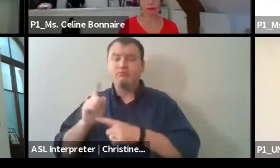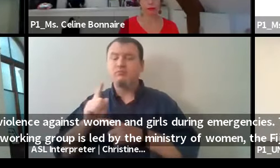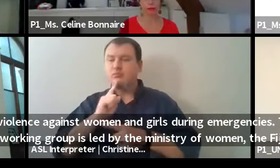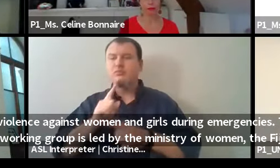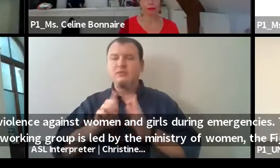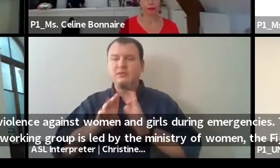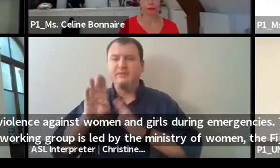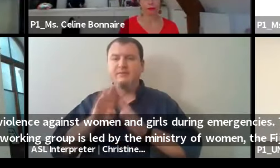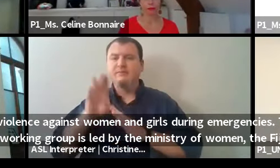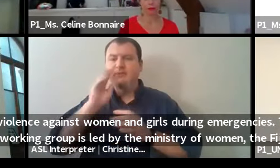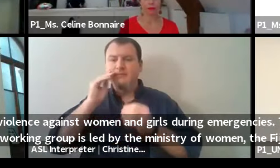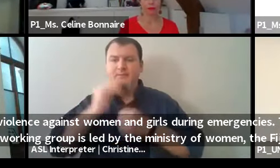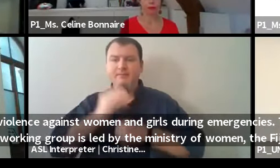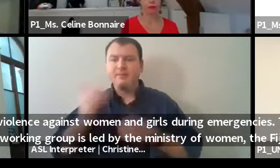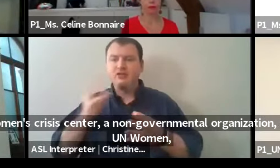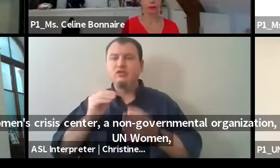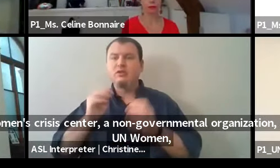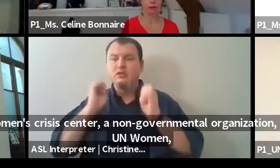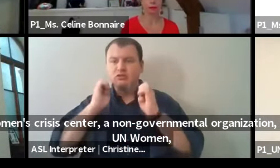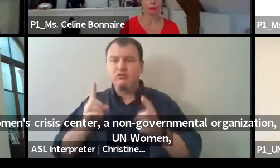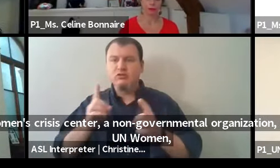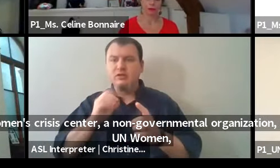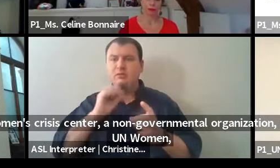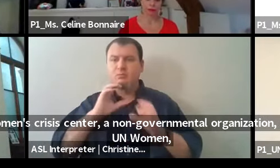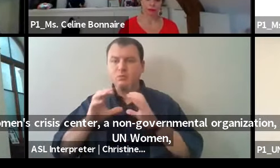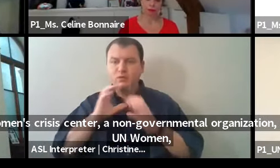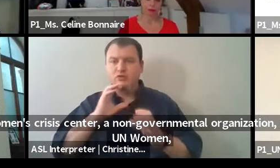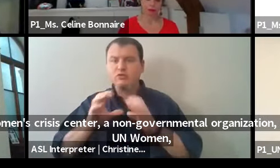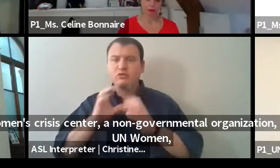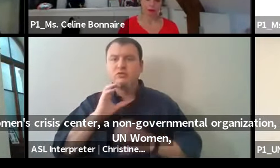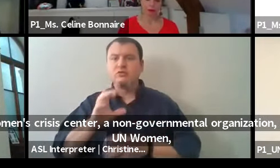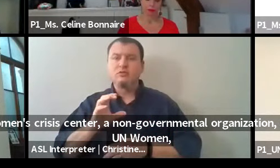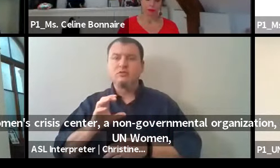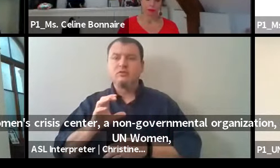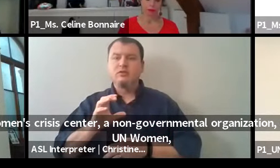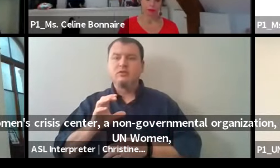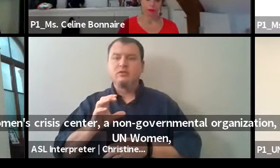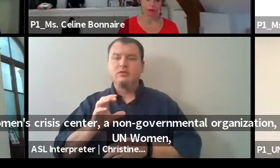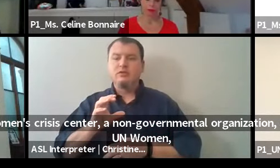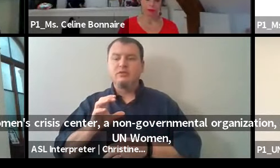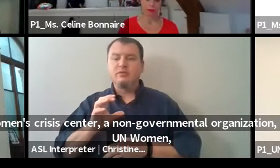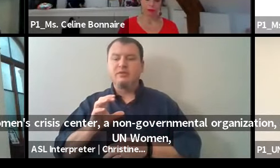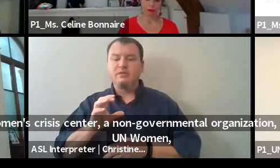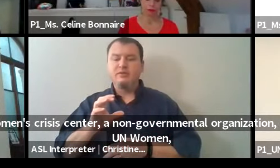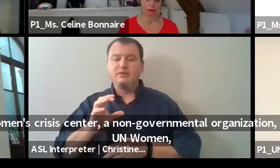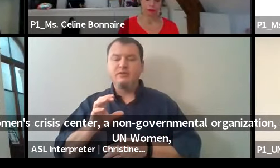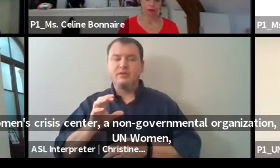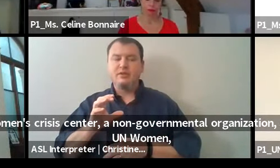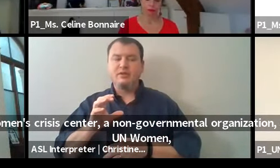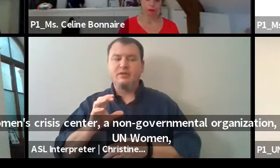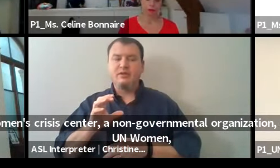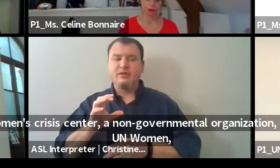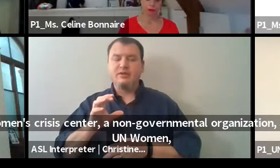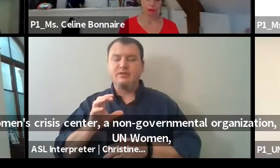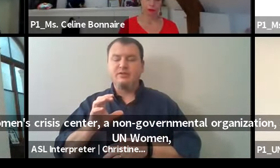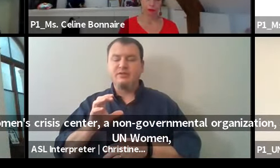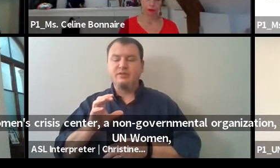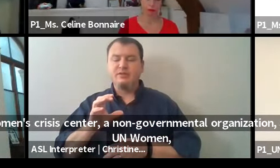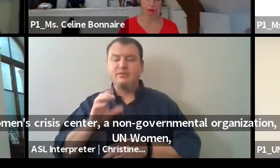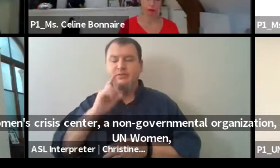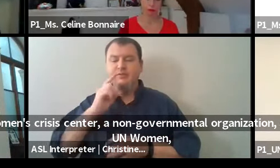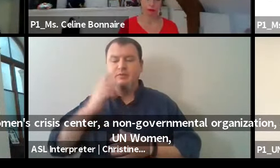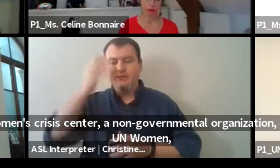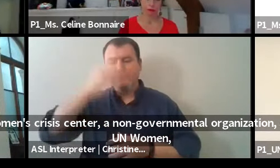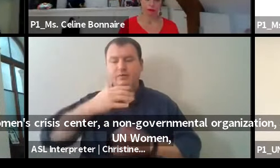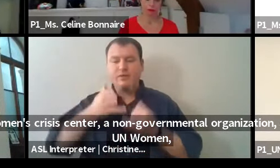developed information, education, and communication materials, such as resource kits and virtual trainings for frontline